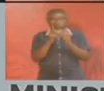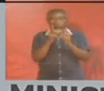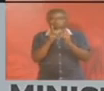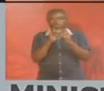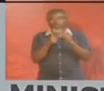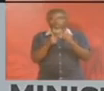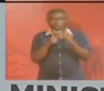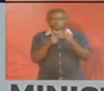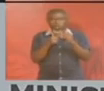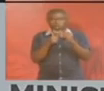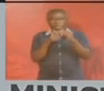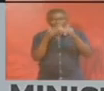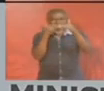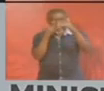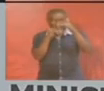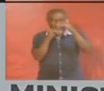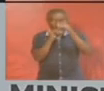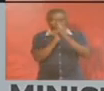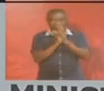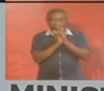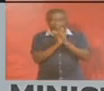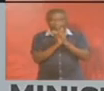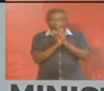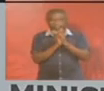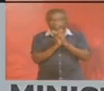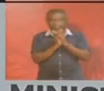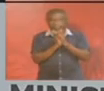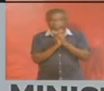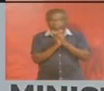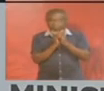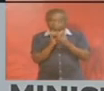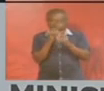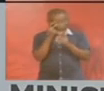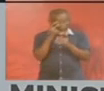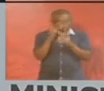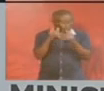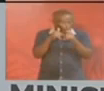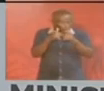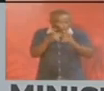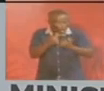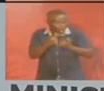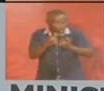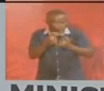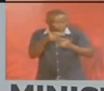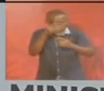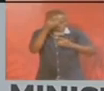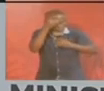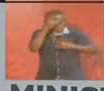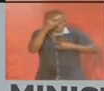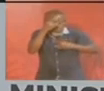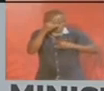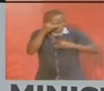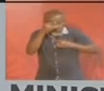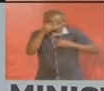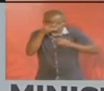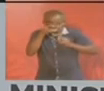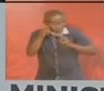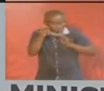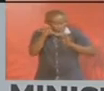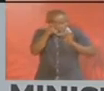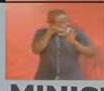person by droplet infection. So we're looking at the way the disease has moved from one person to the next. So